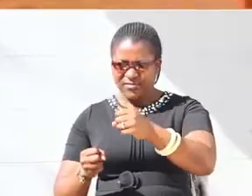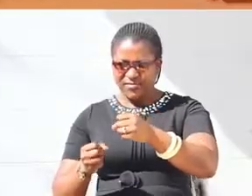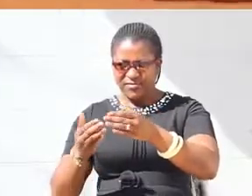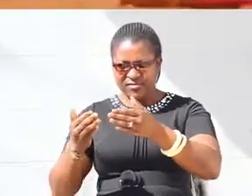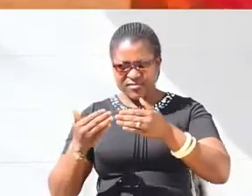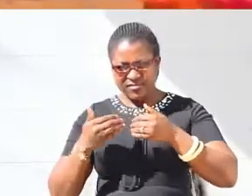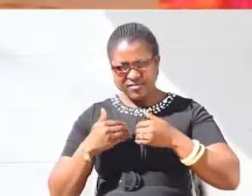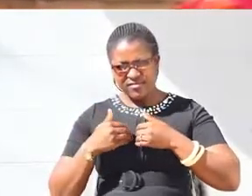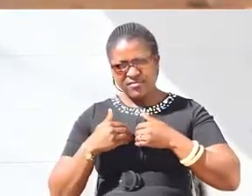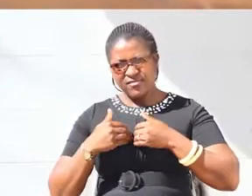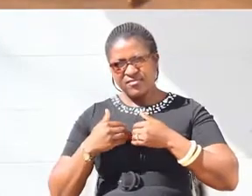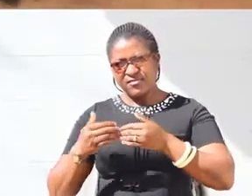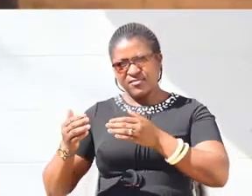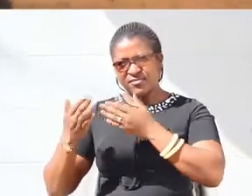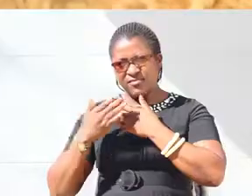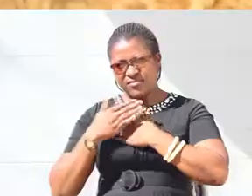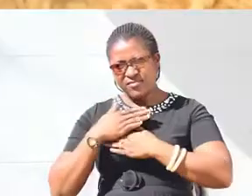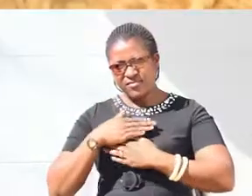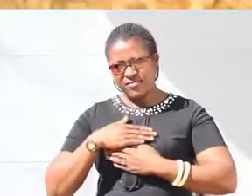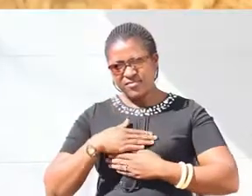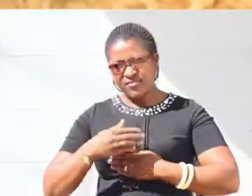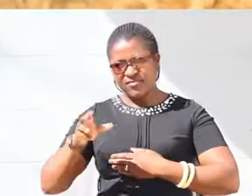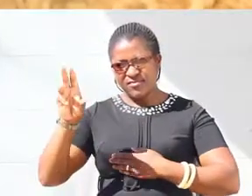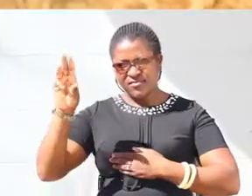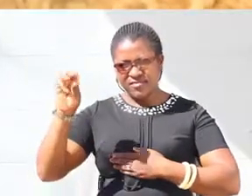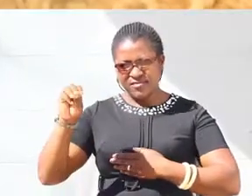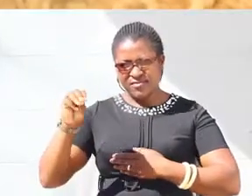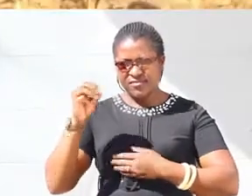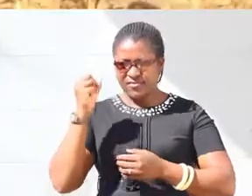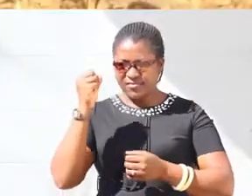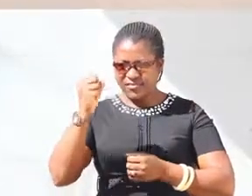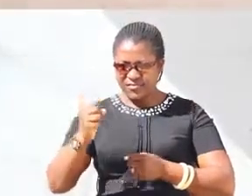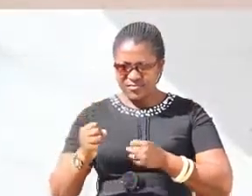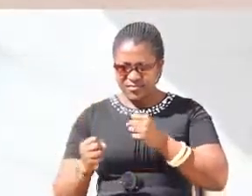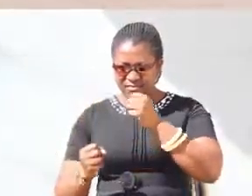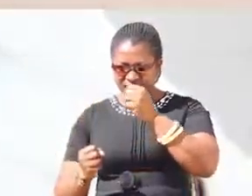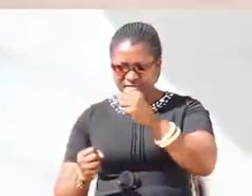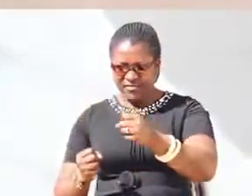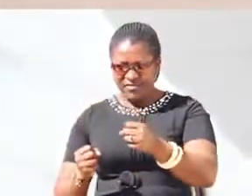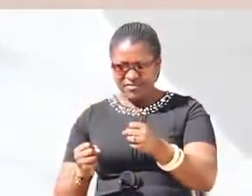Tiala mutendele se otaka nazo menya na menyana